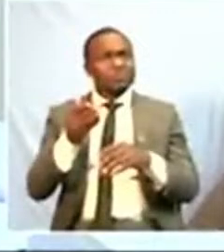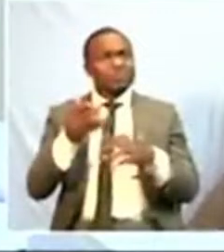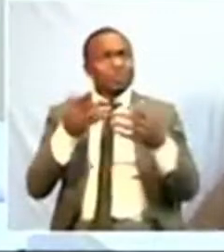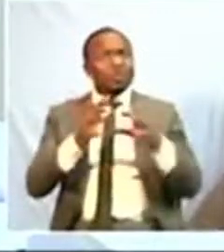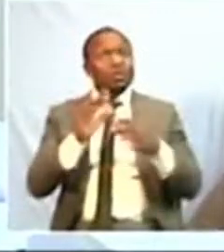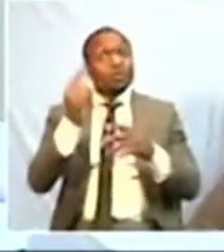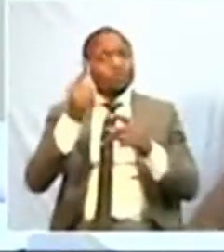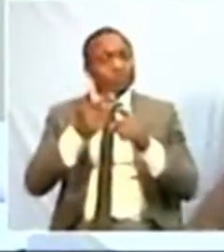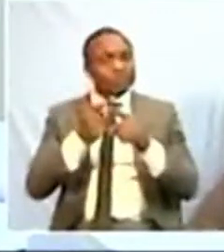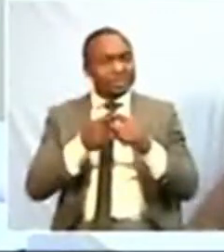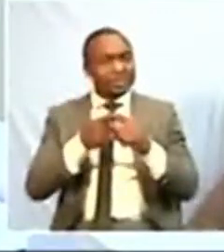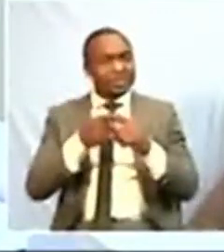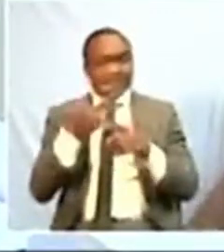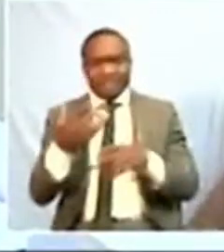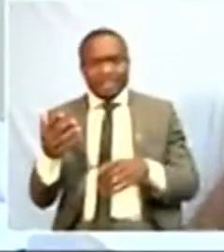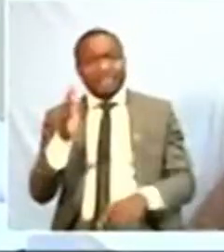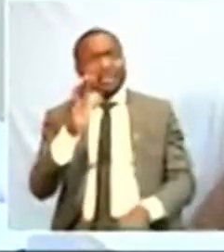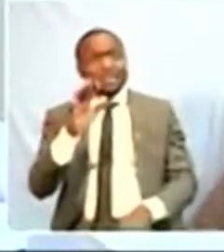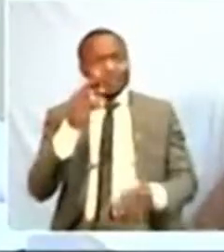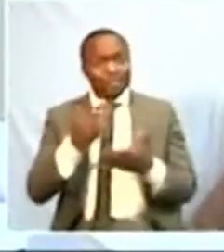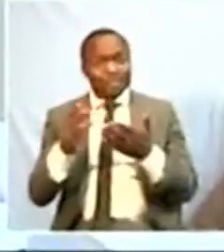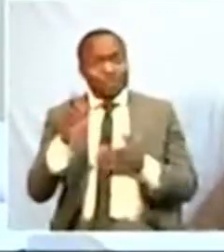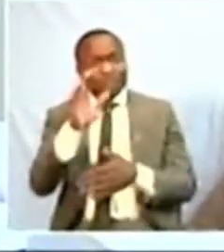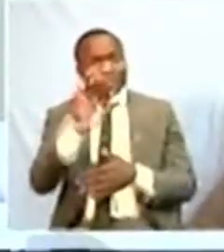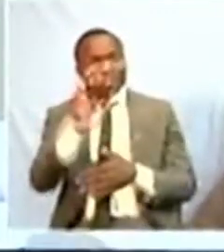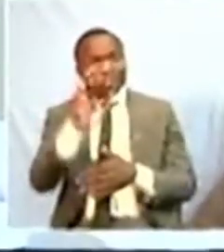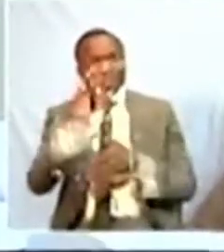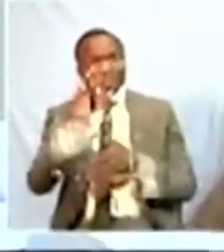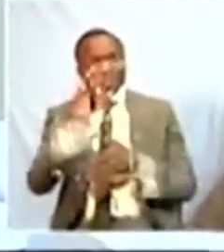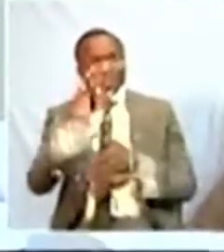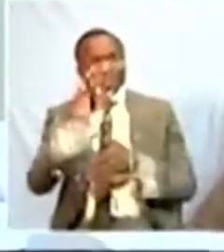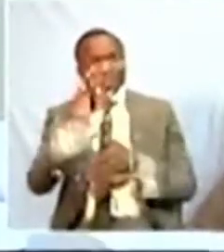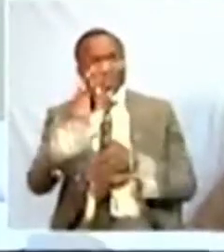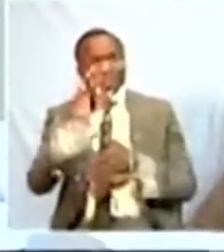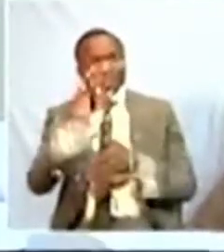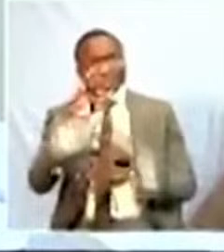Materials being there, town clerk. Are we being fair?